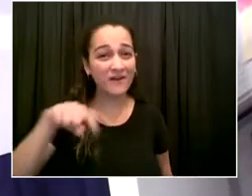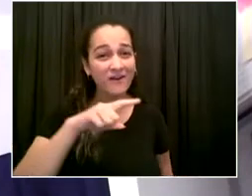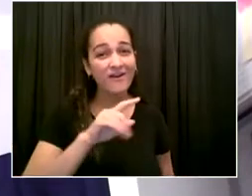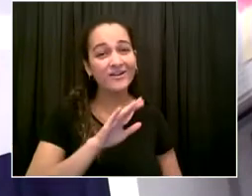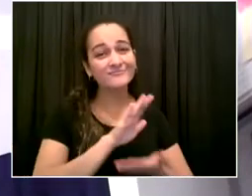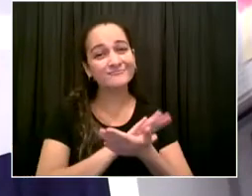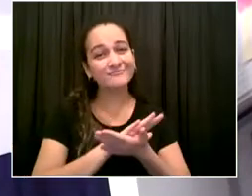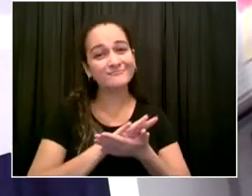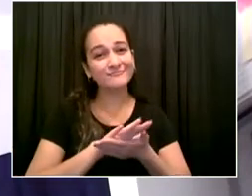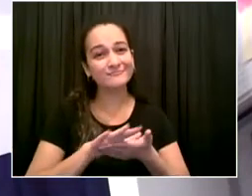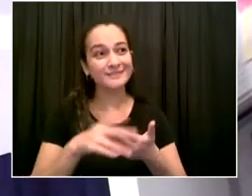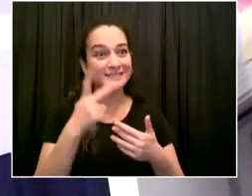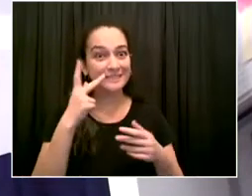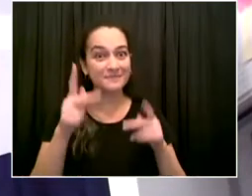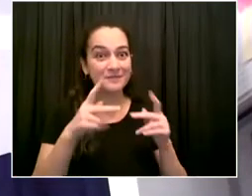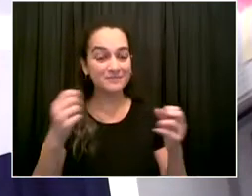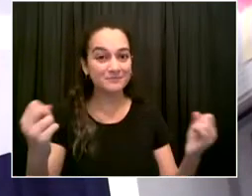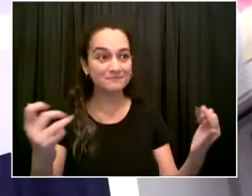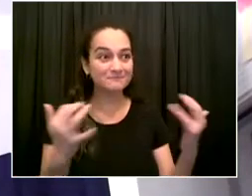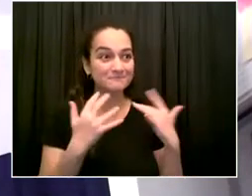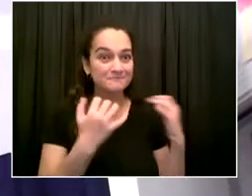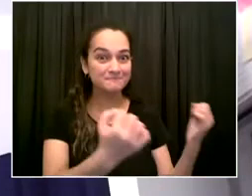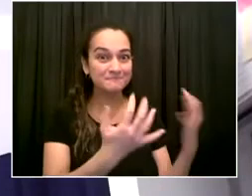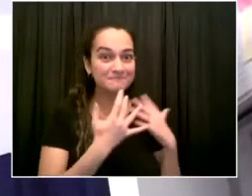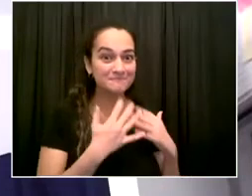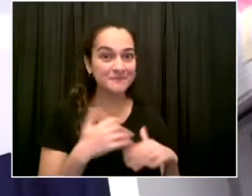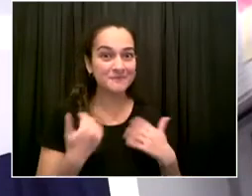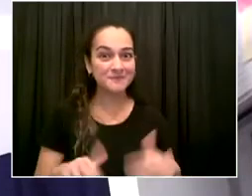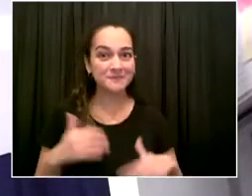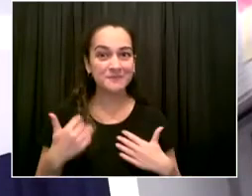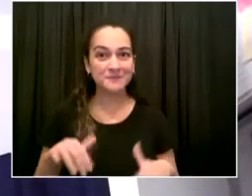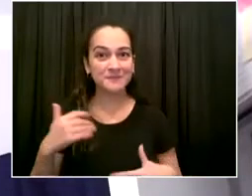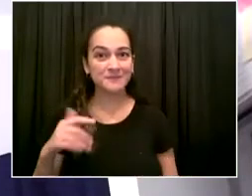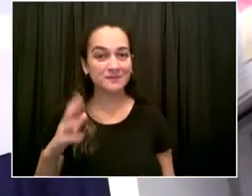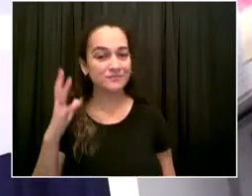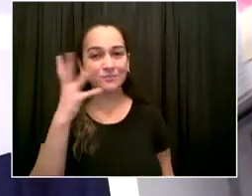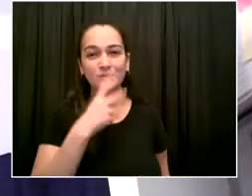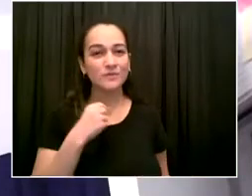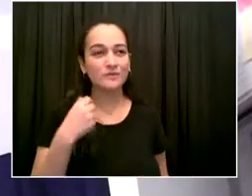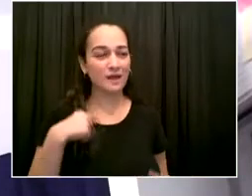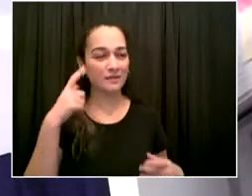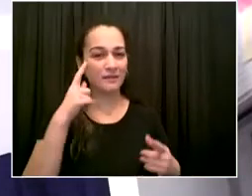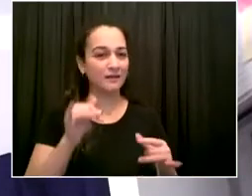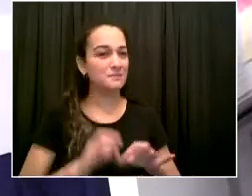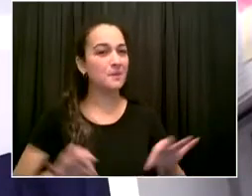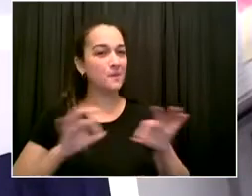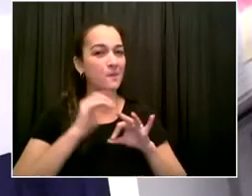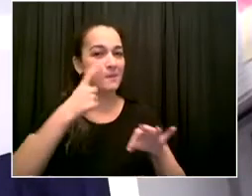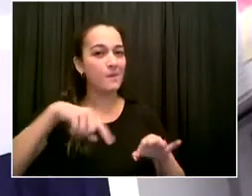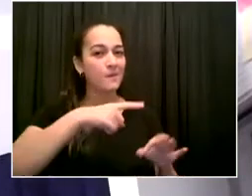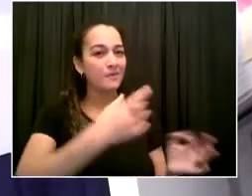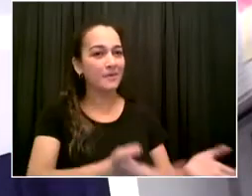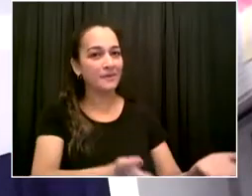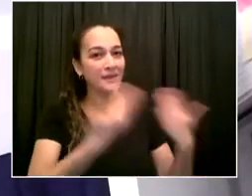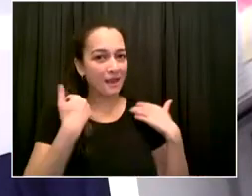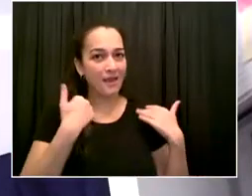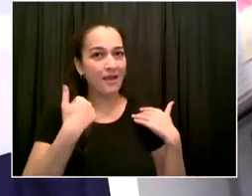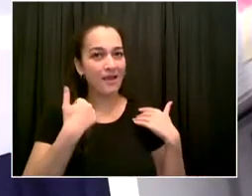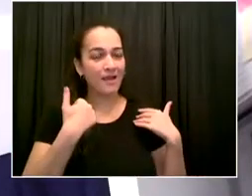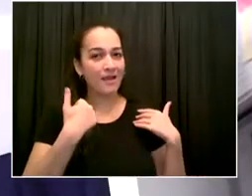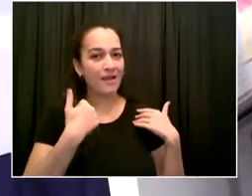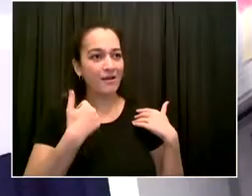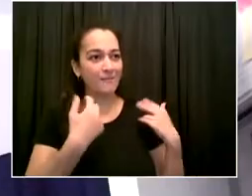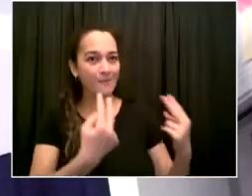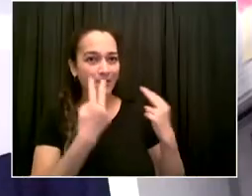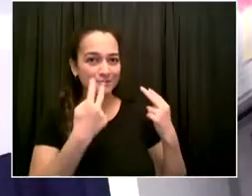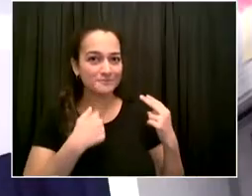this, you know, for a beautiful cause, I just think it's amazing, you know. And I hope that everybody comes out and have a great time. Now,